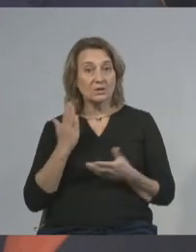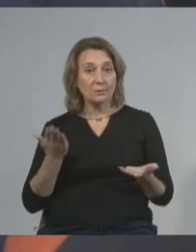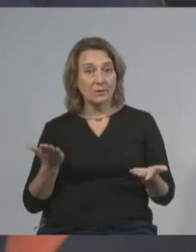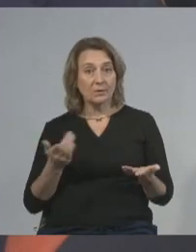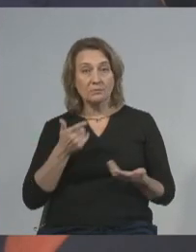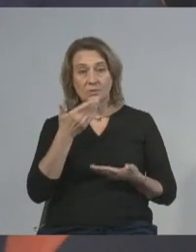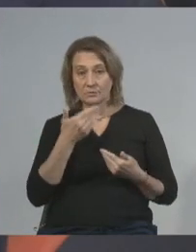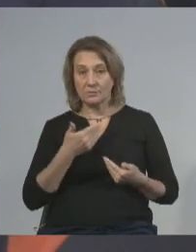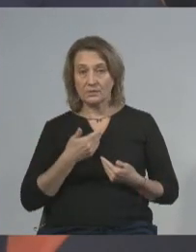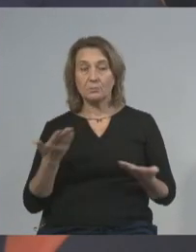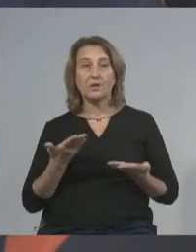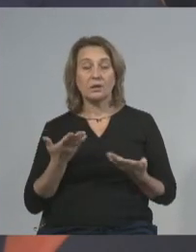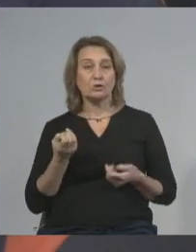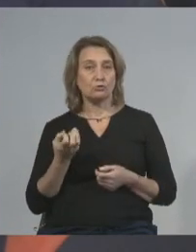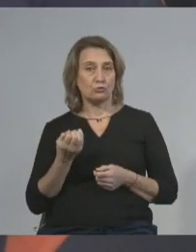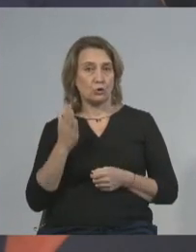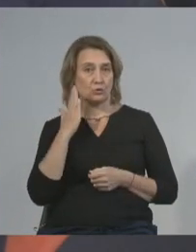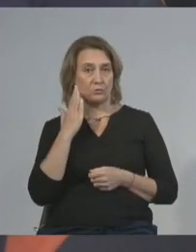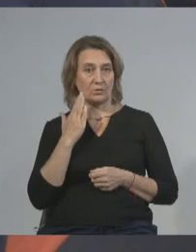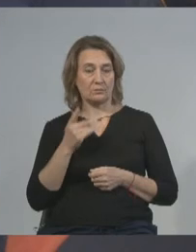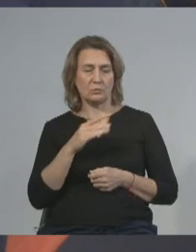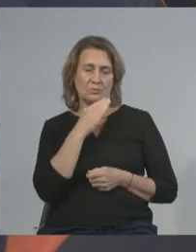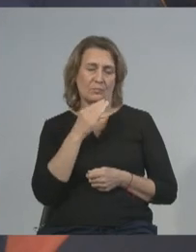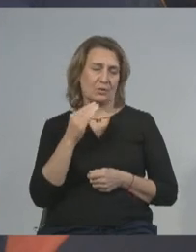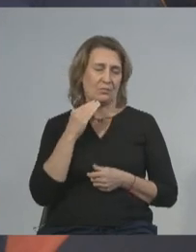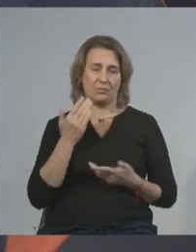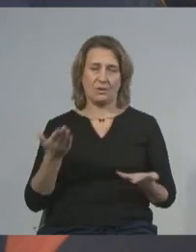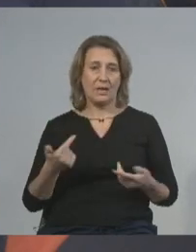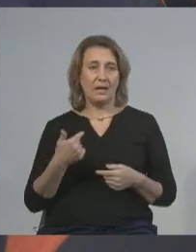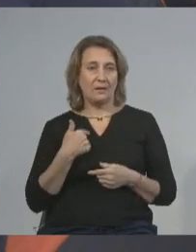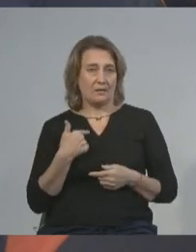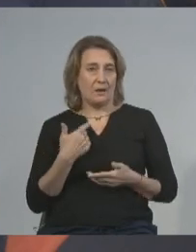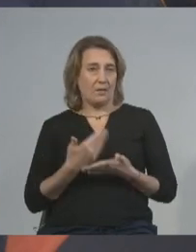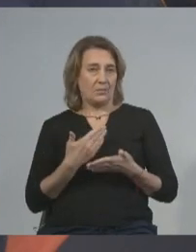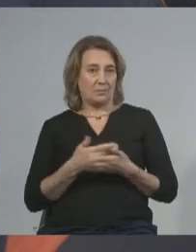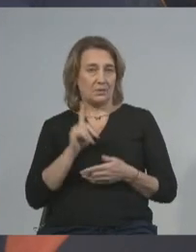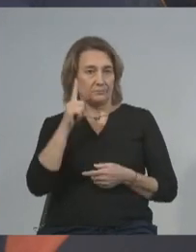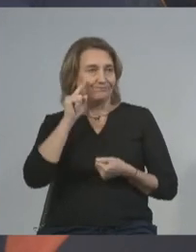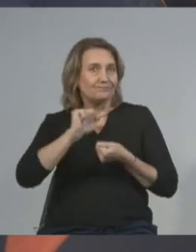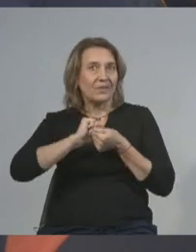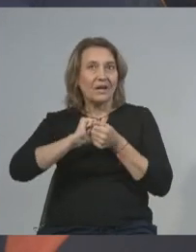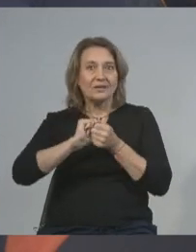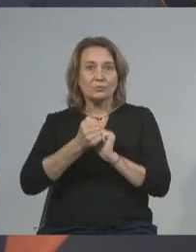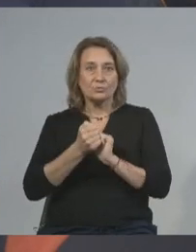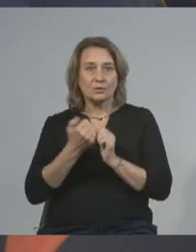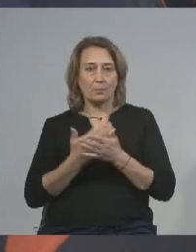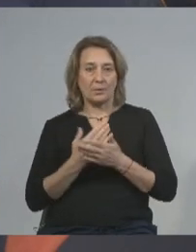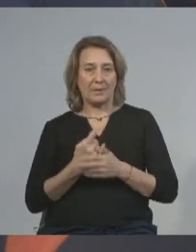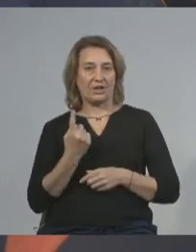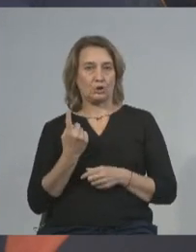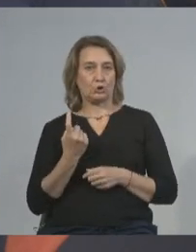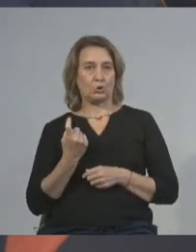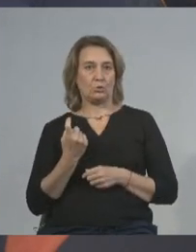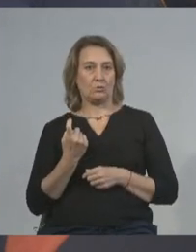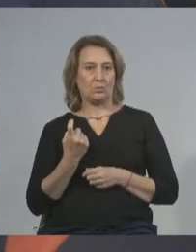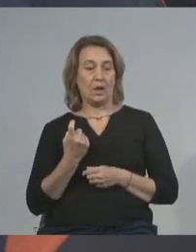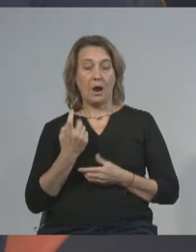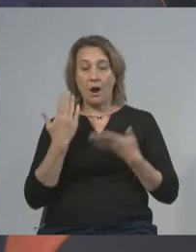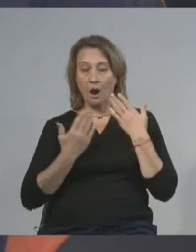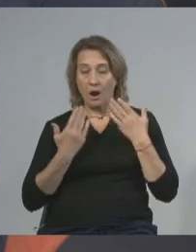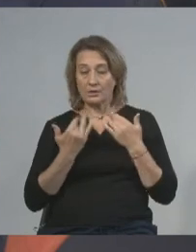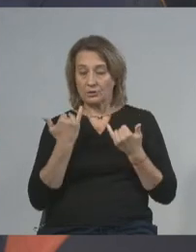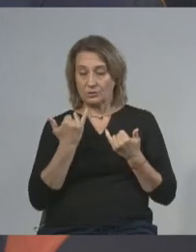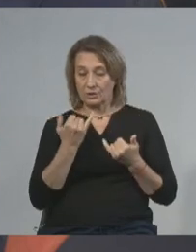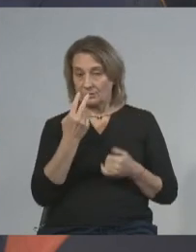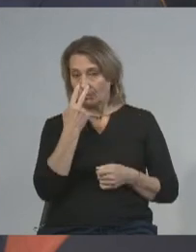to do that you also asked me about other ways of doing that there are several hundreds of them and